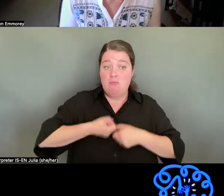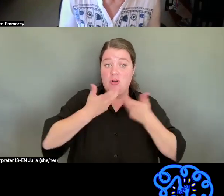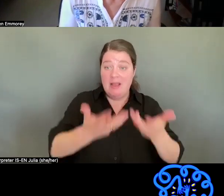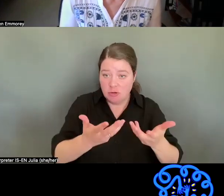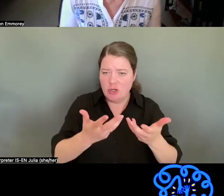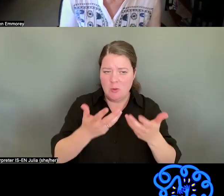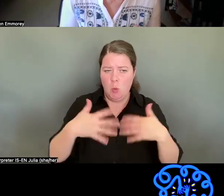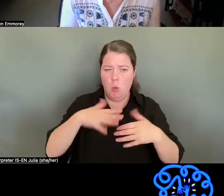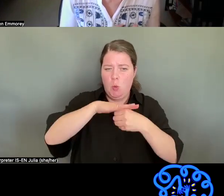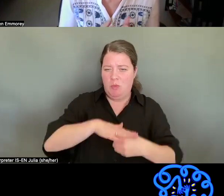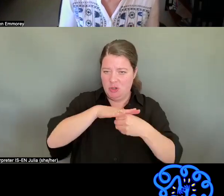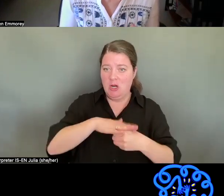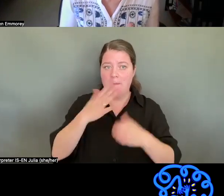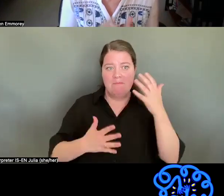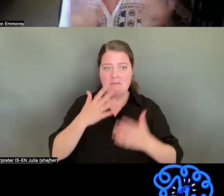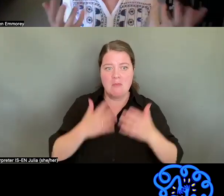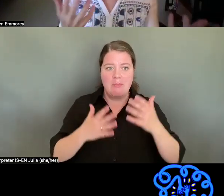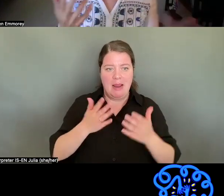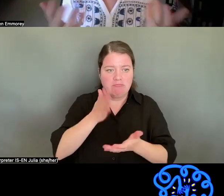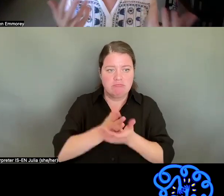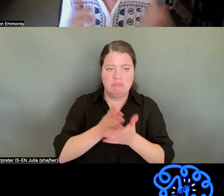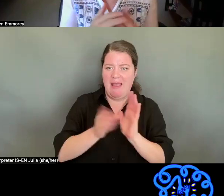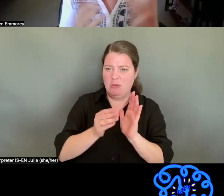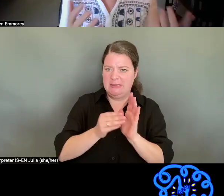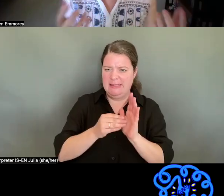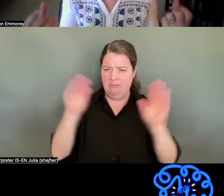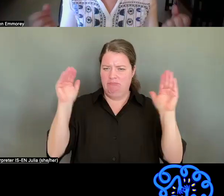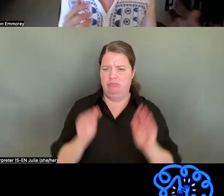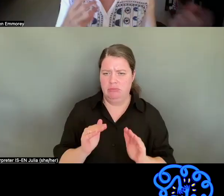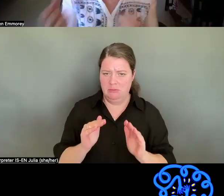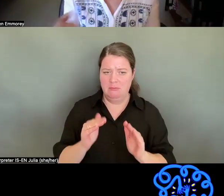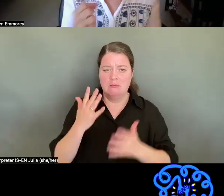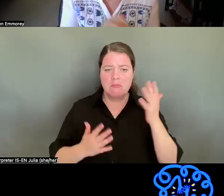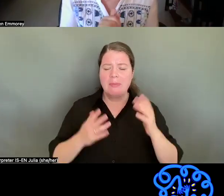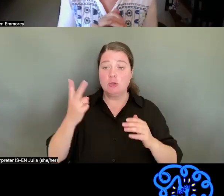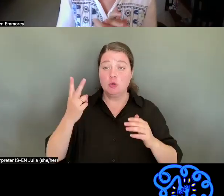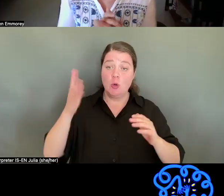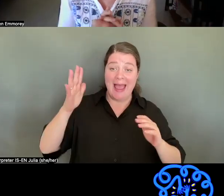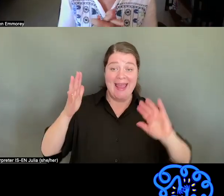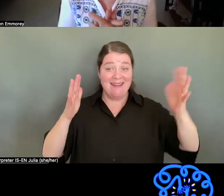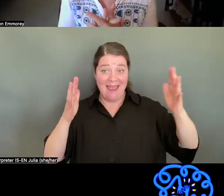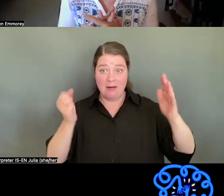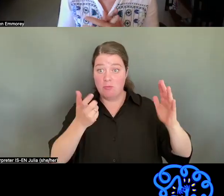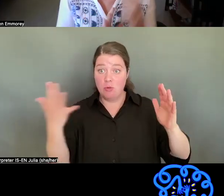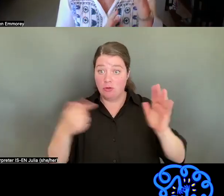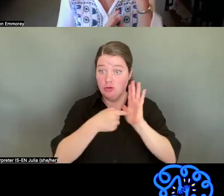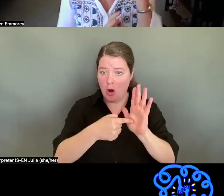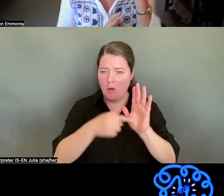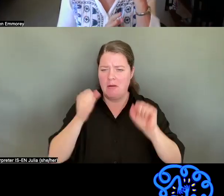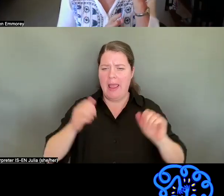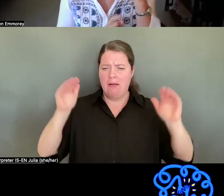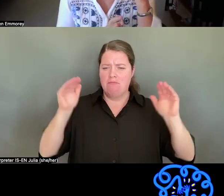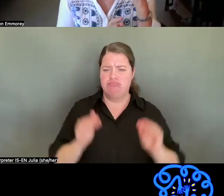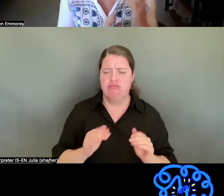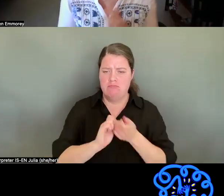iconicity. And so you may see a two-handed sign that represents a plural, maybe could change to a one-handed sign. My